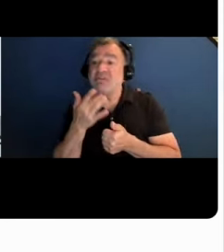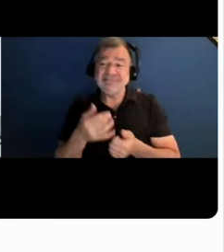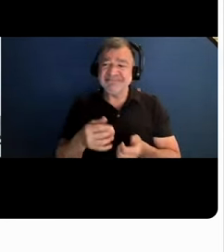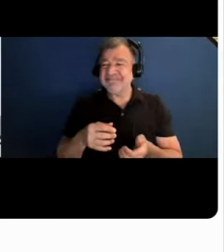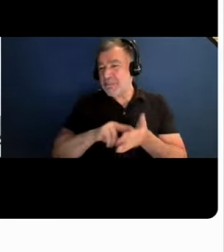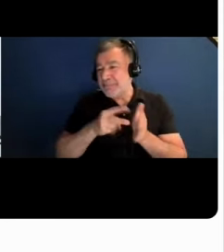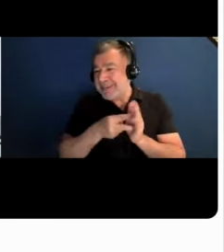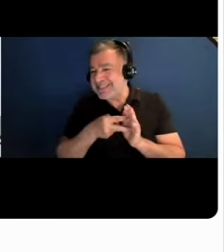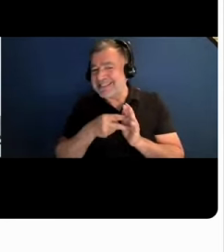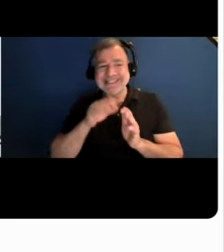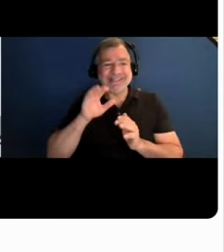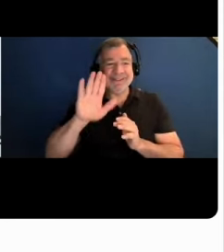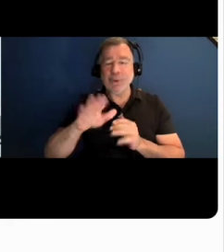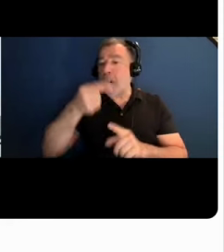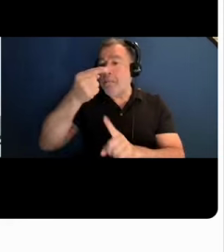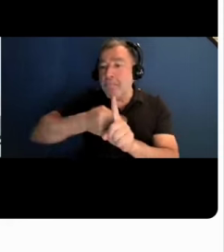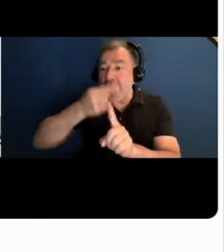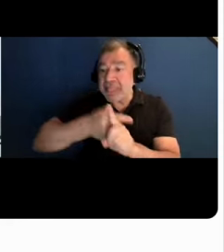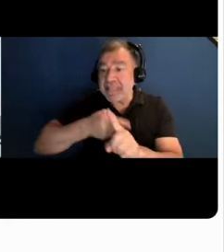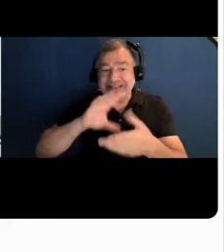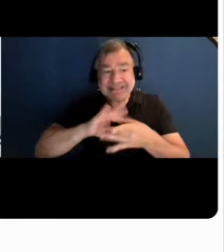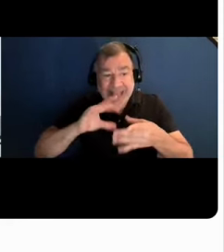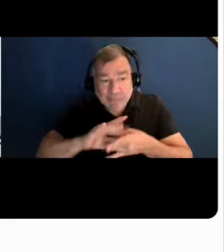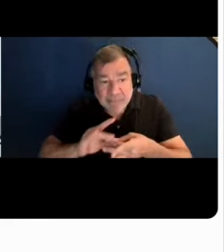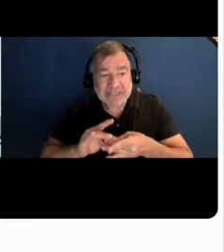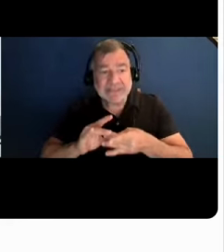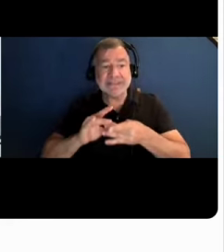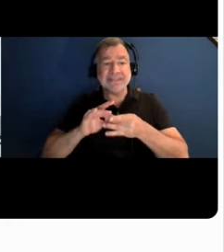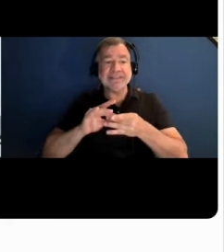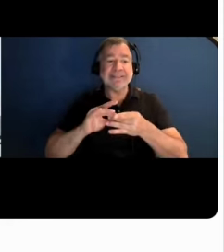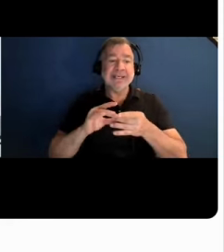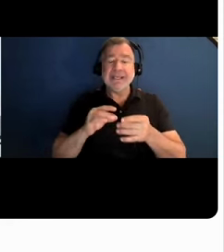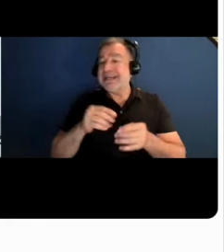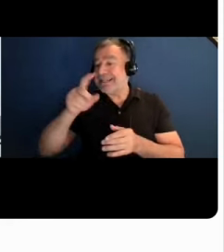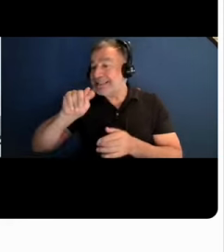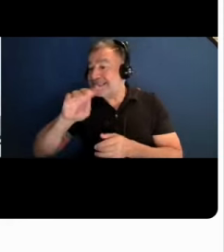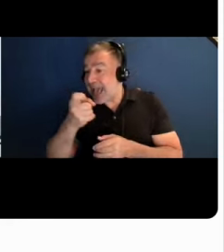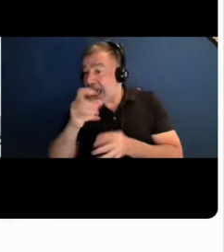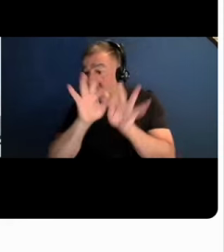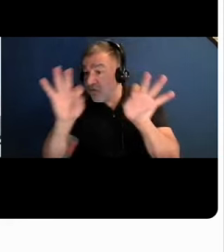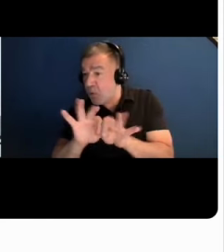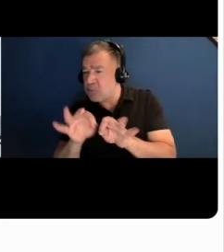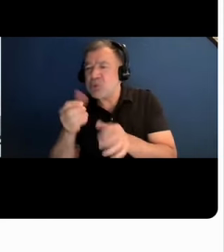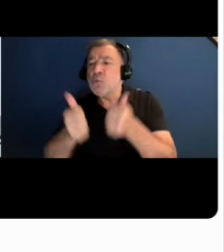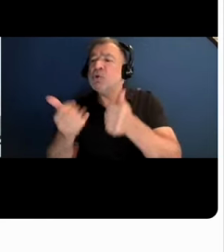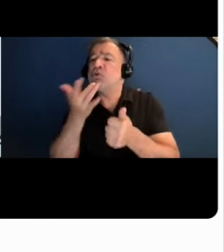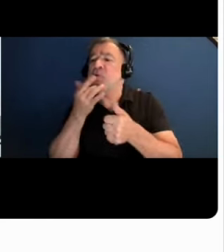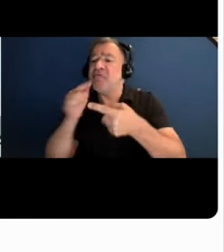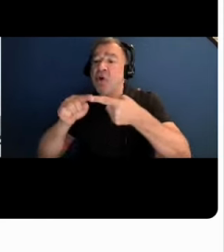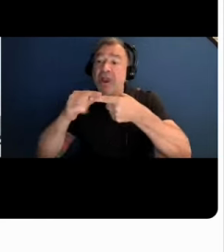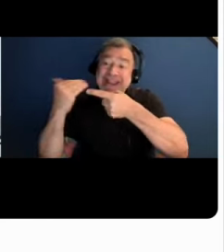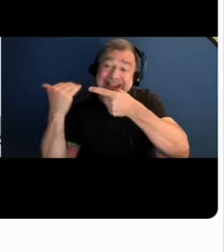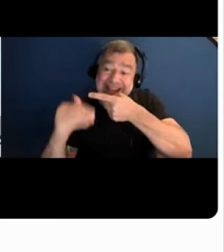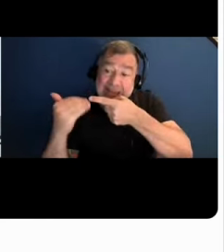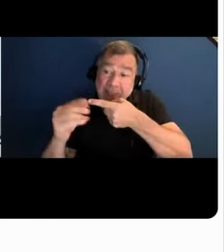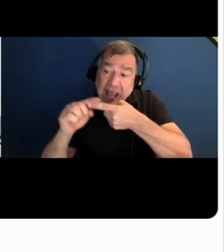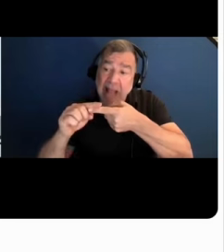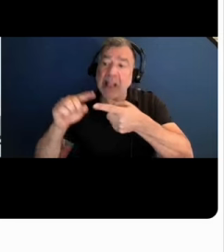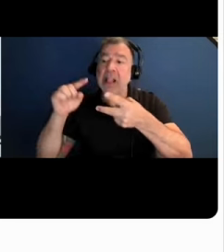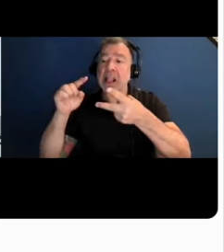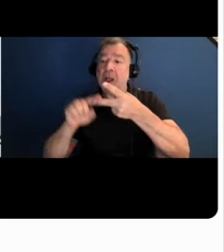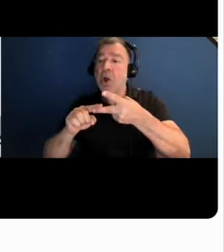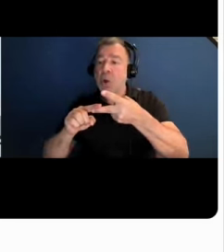updates, transactions and profile confirmations, and tax forms. So we always encourage people to